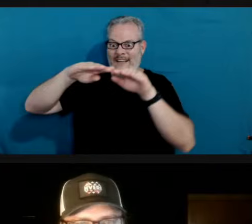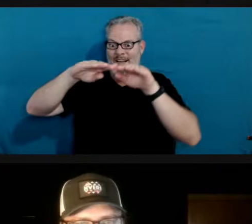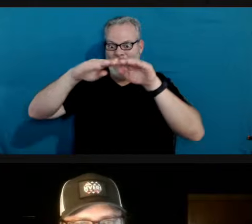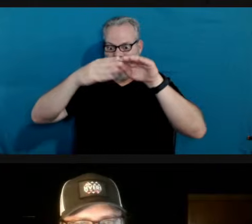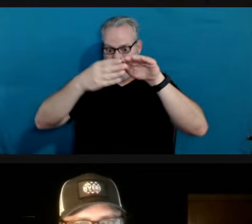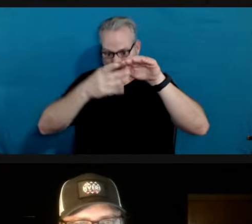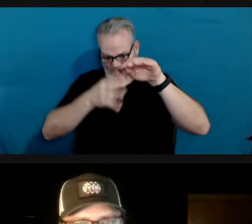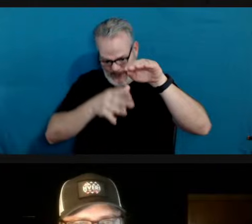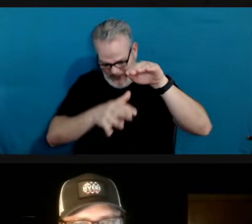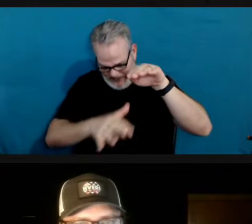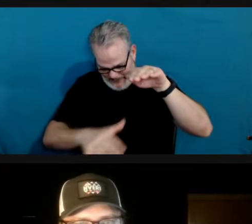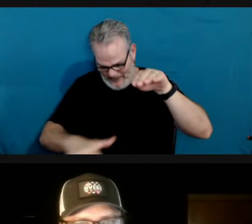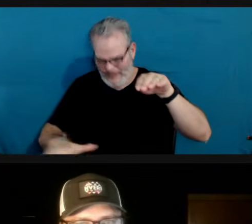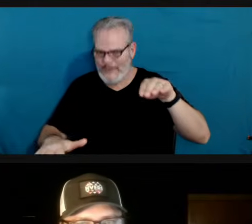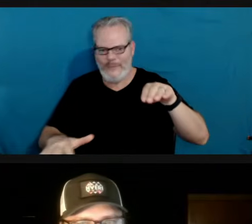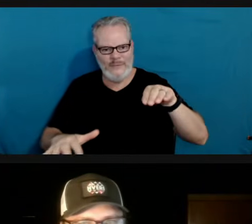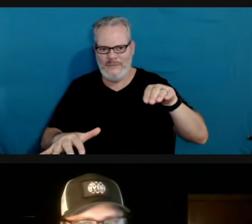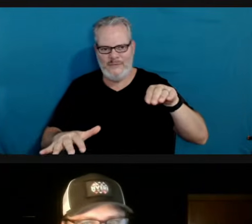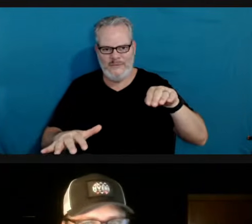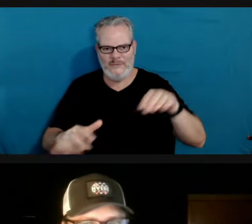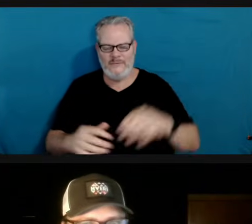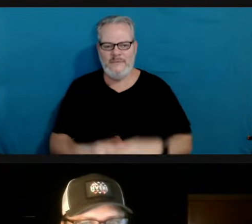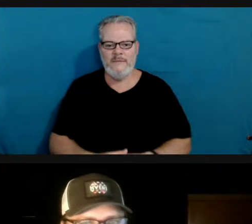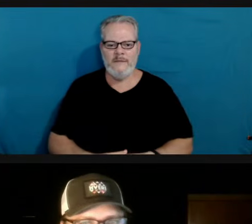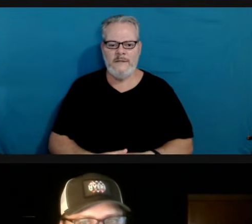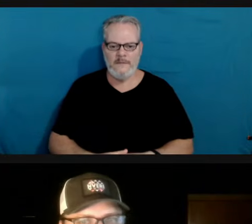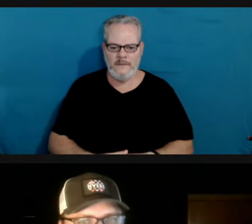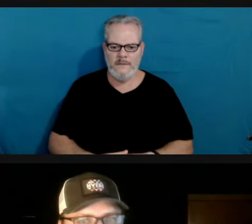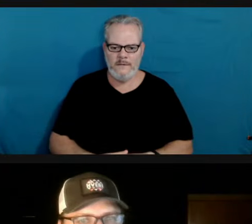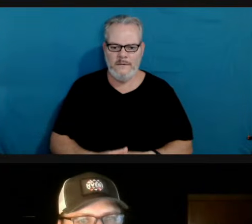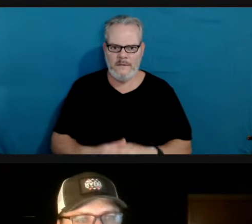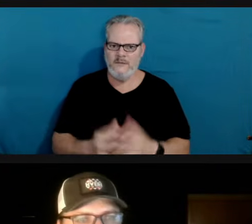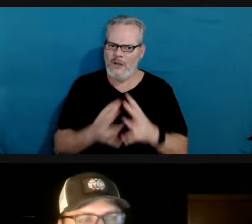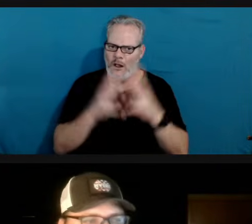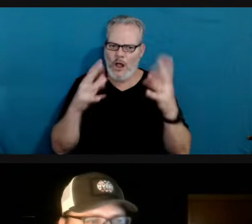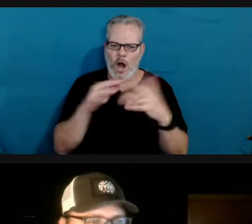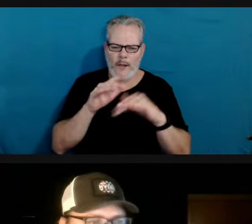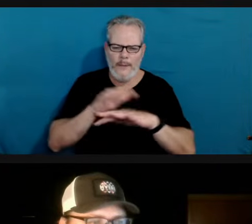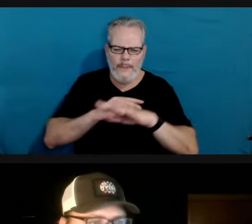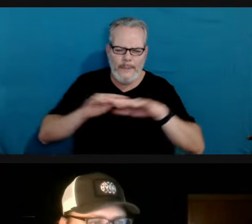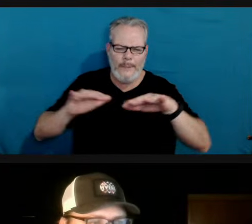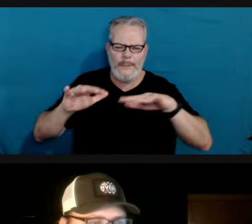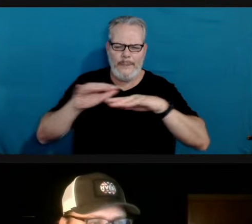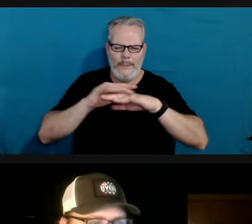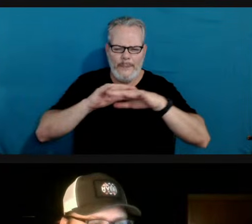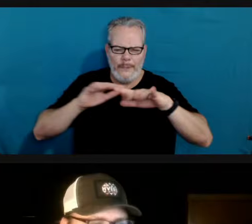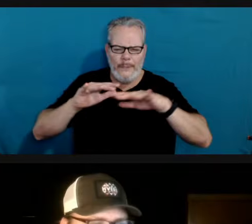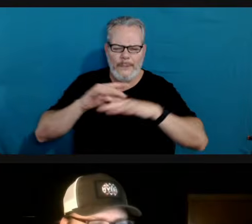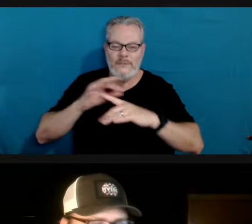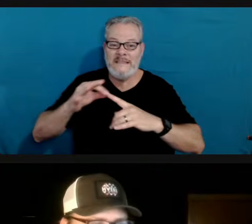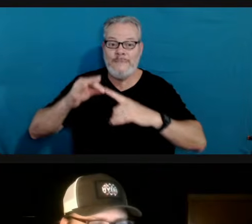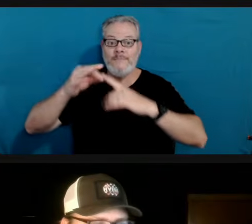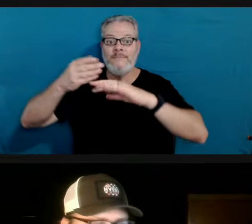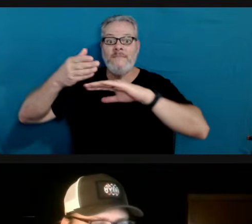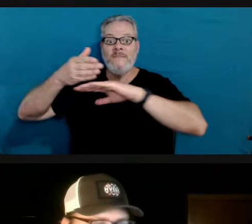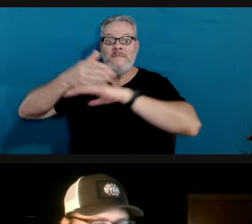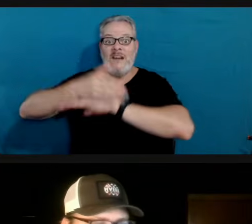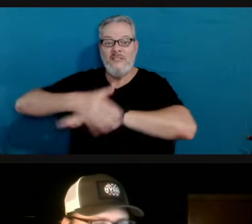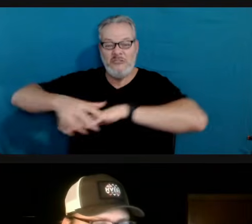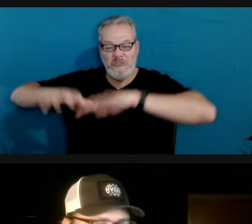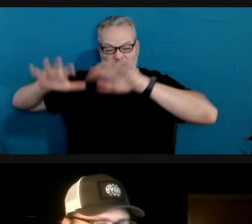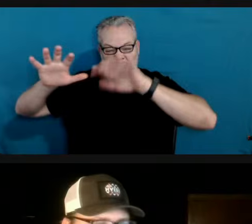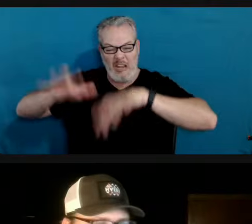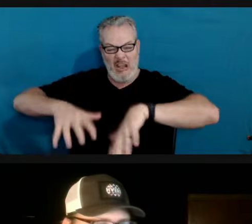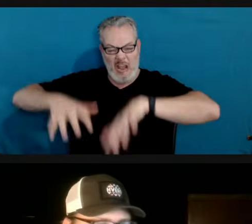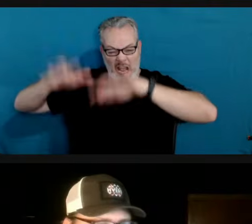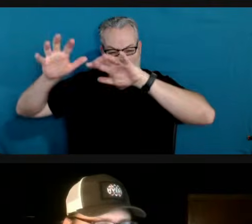off in this direction as well. So those crater walls could steam for a while after heavy rainfall. Current